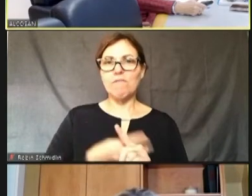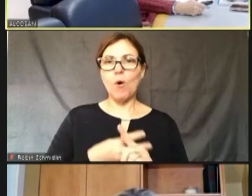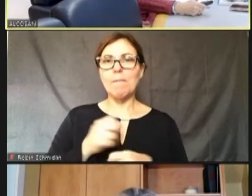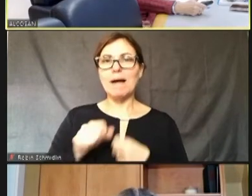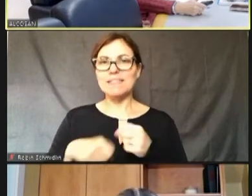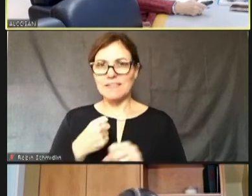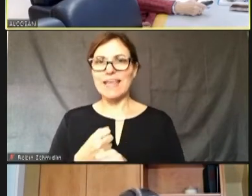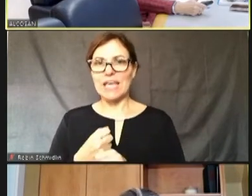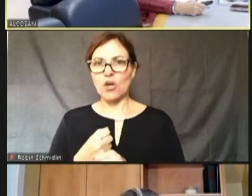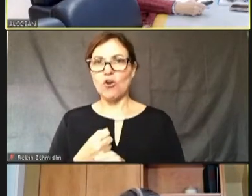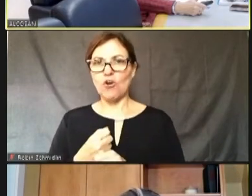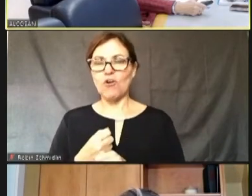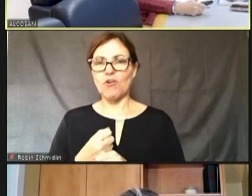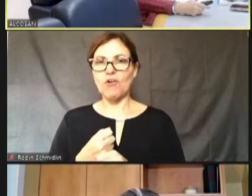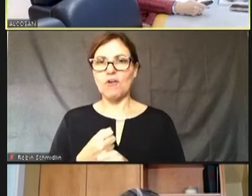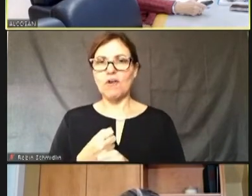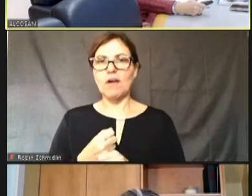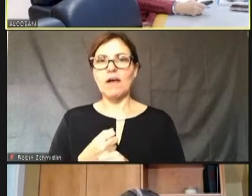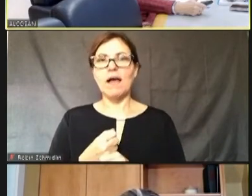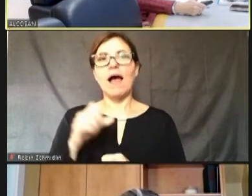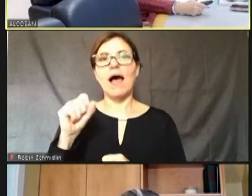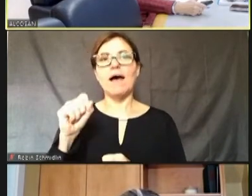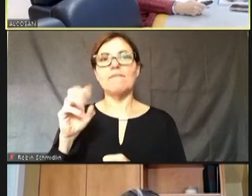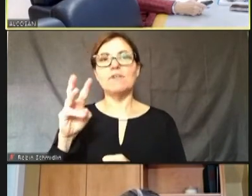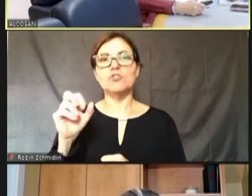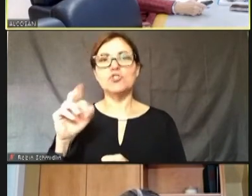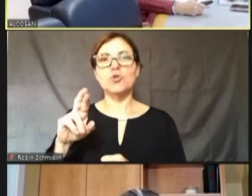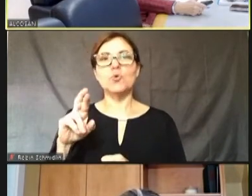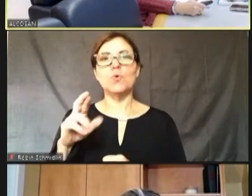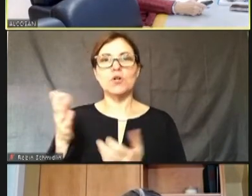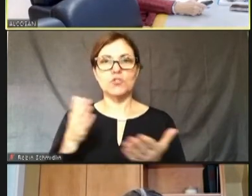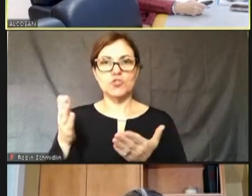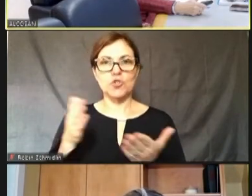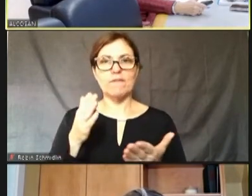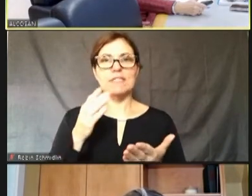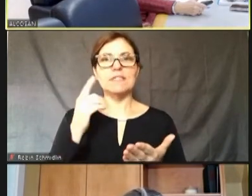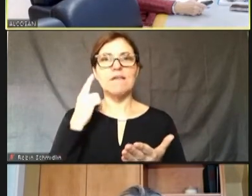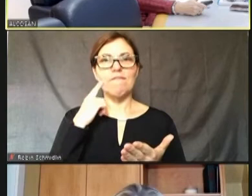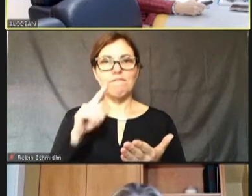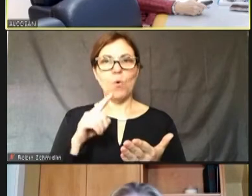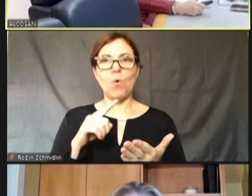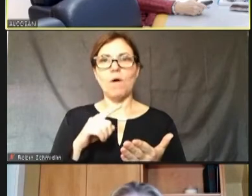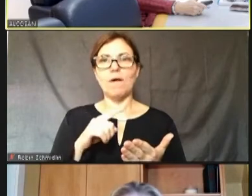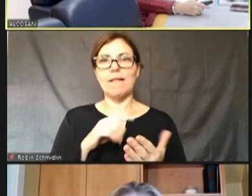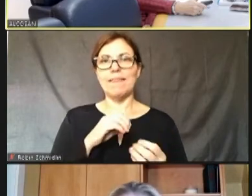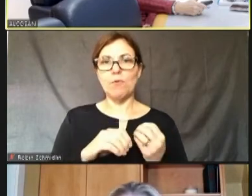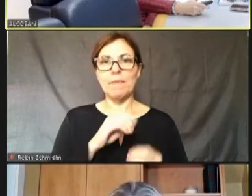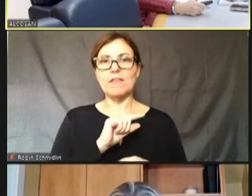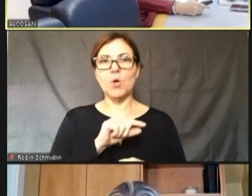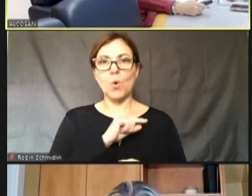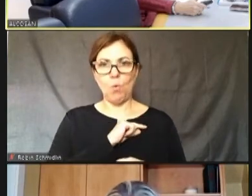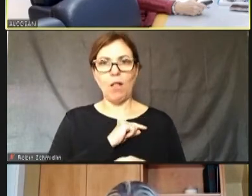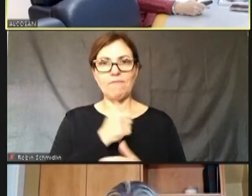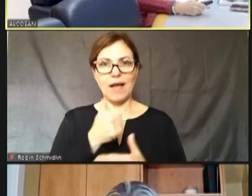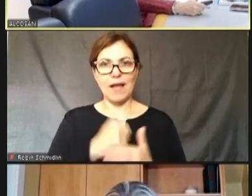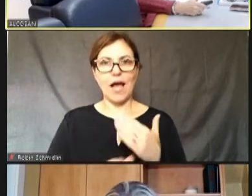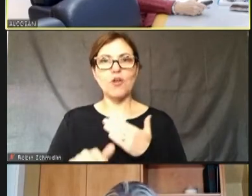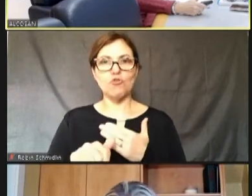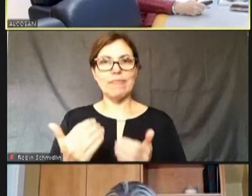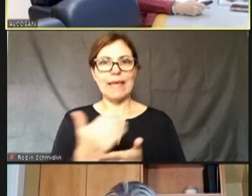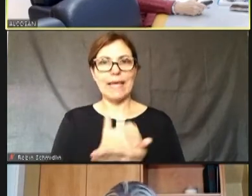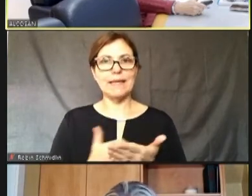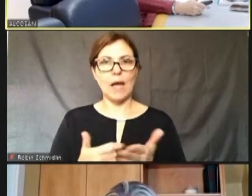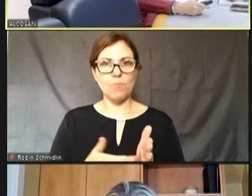of sewer service for those ratepayers that qualify under the income requirements for that program.